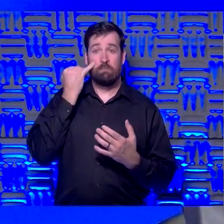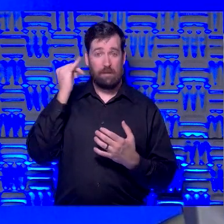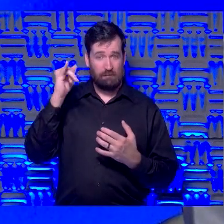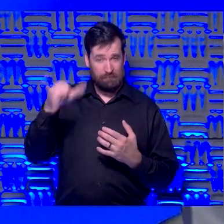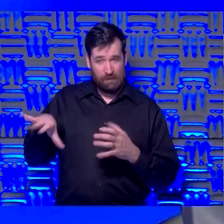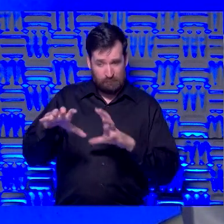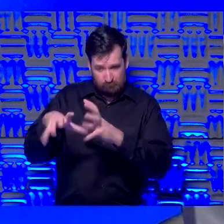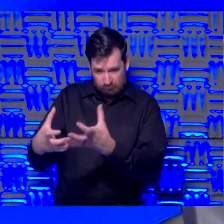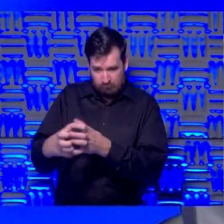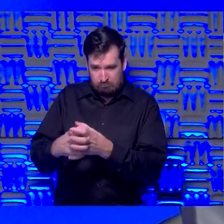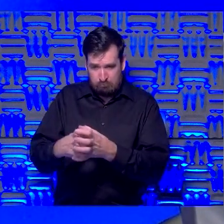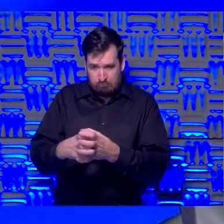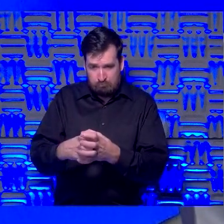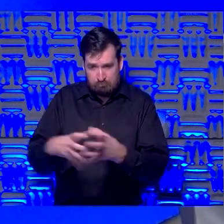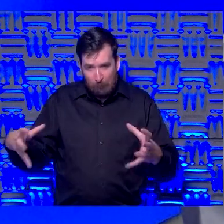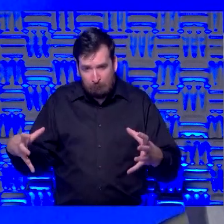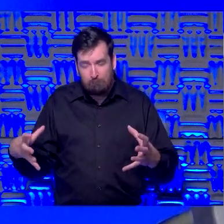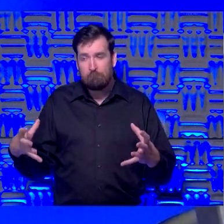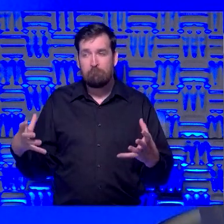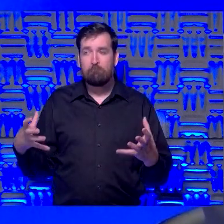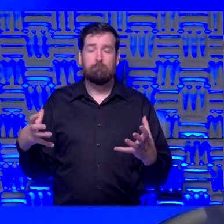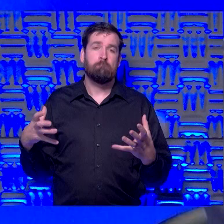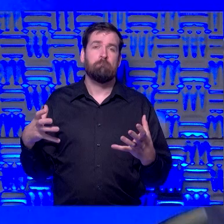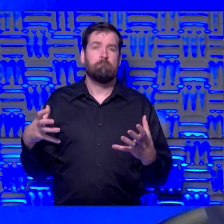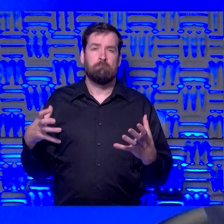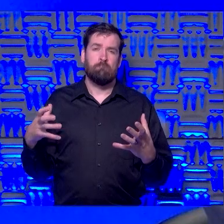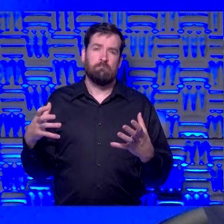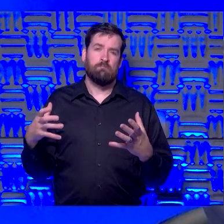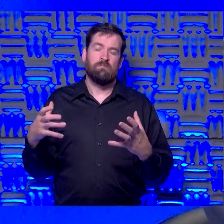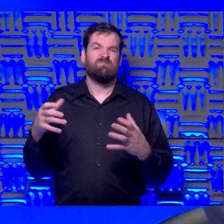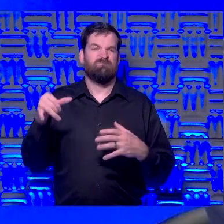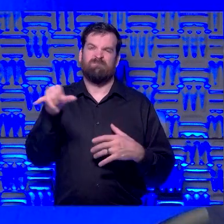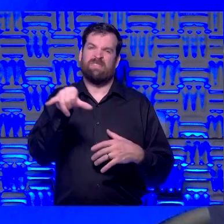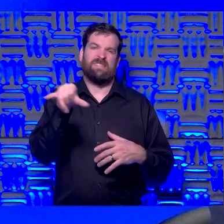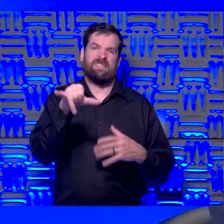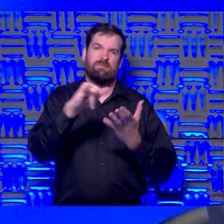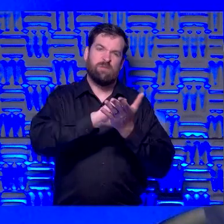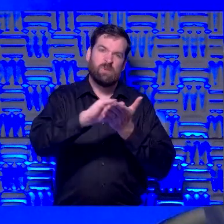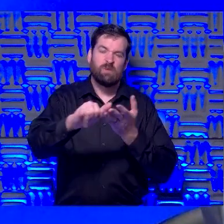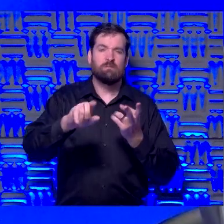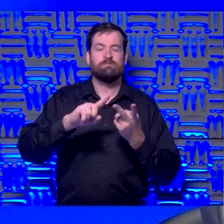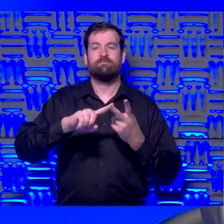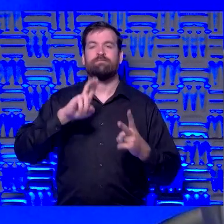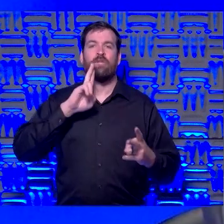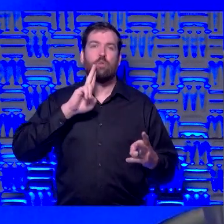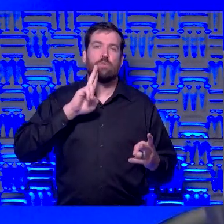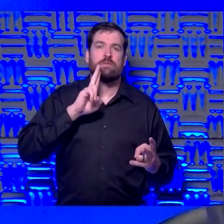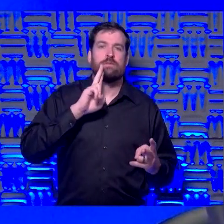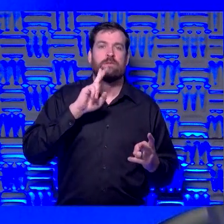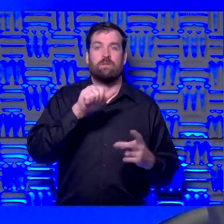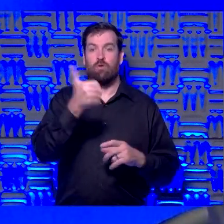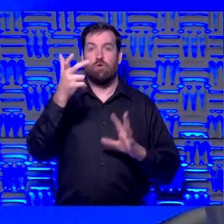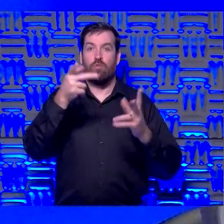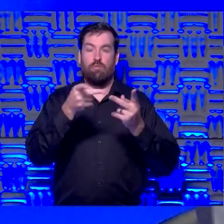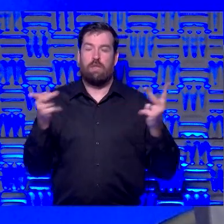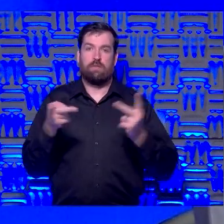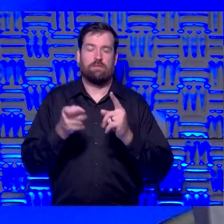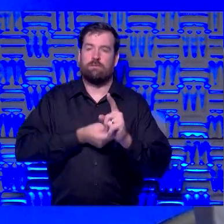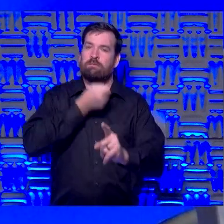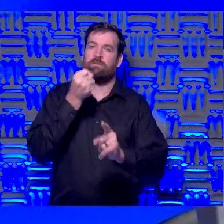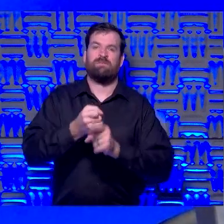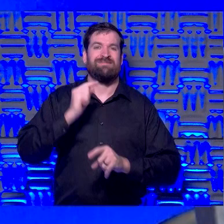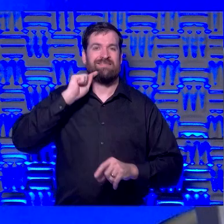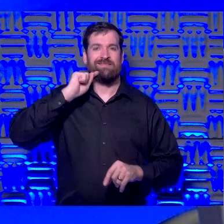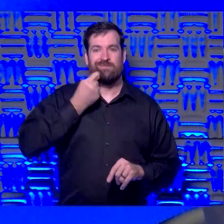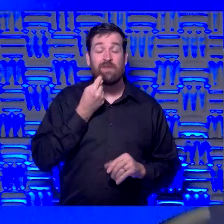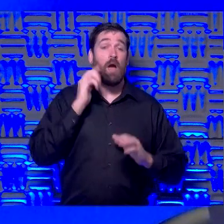of the population grows, we will all be like New York or Houston or any of those places that have been hard hit. I